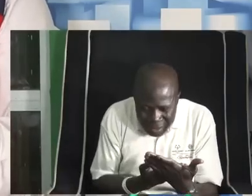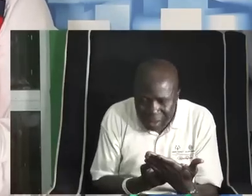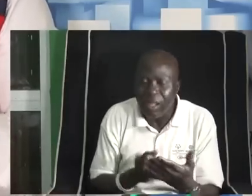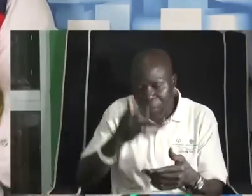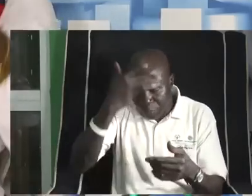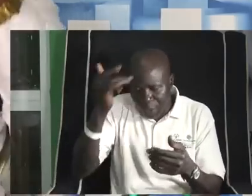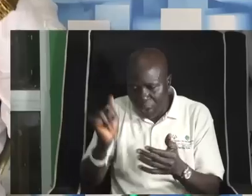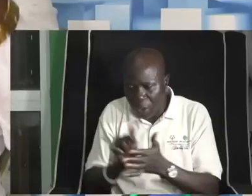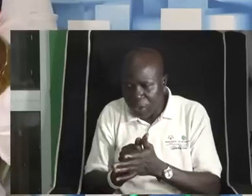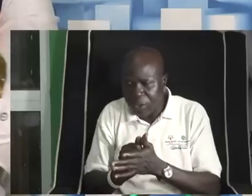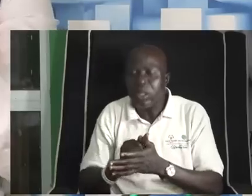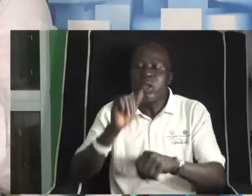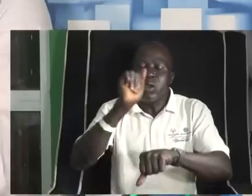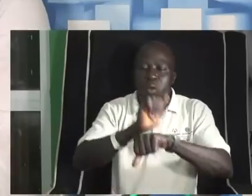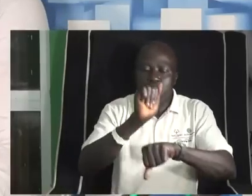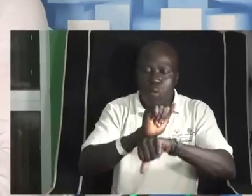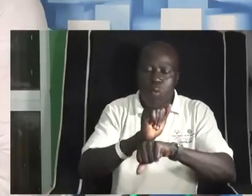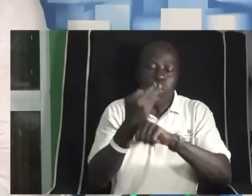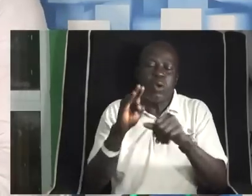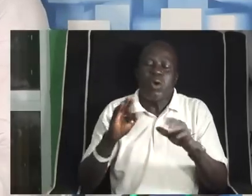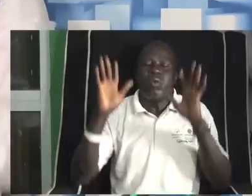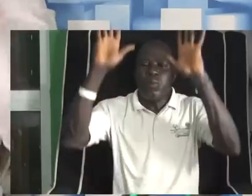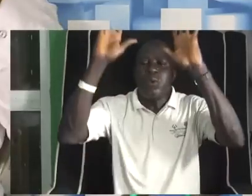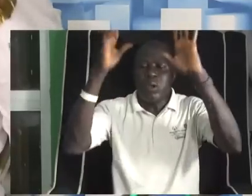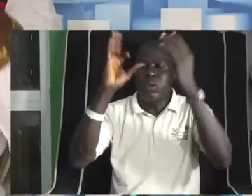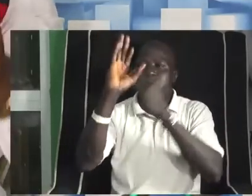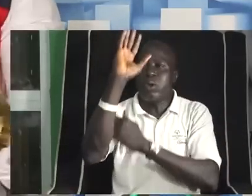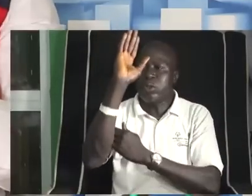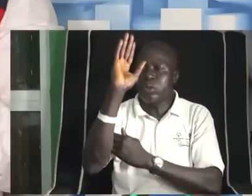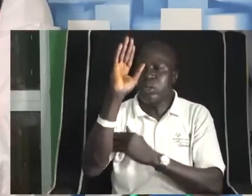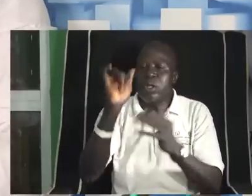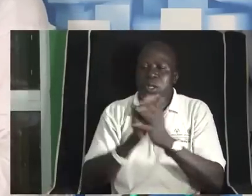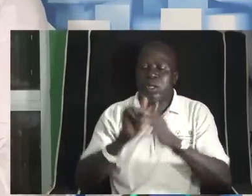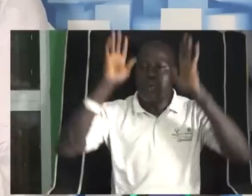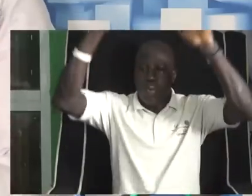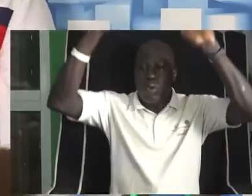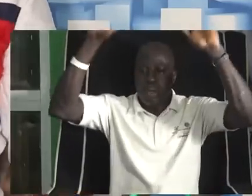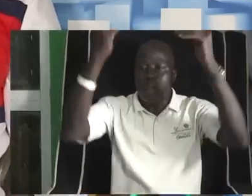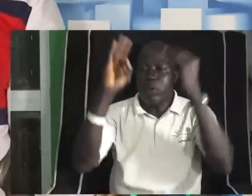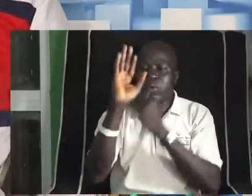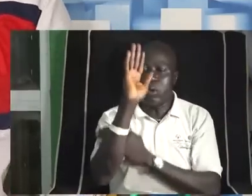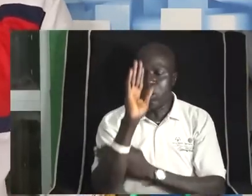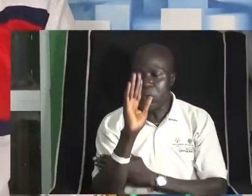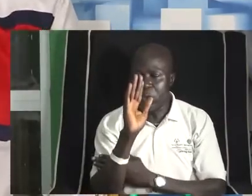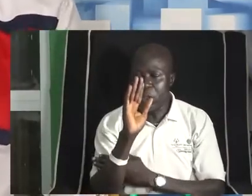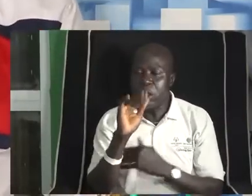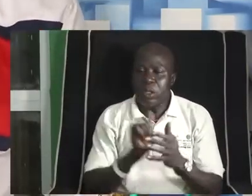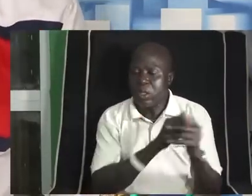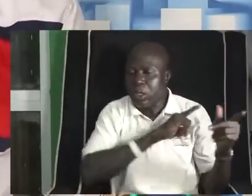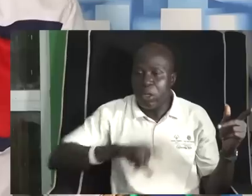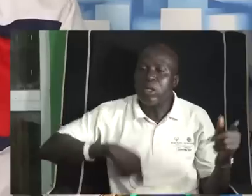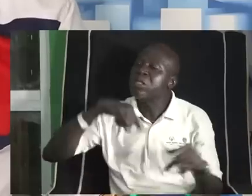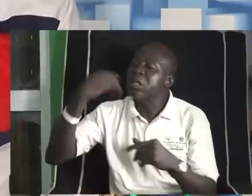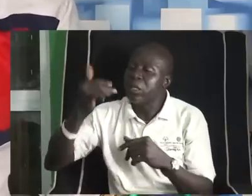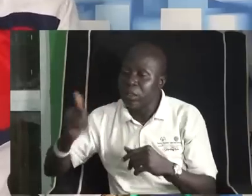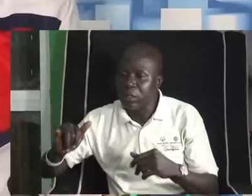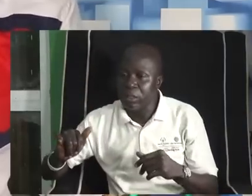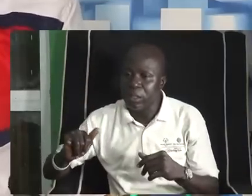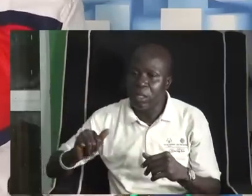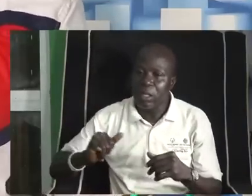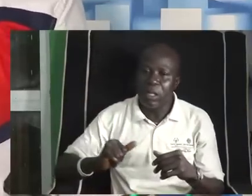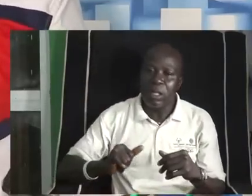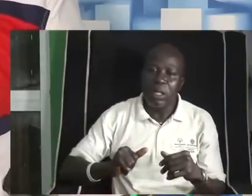pé. Because. His miraculous power of God. His miraculous end of God. And the